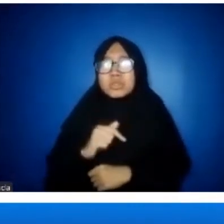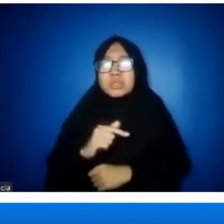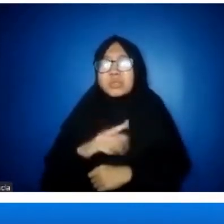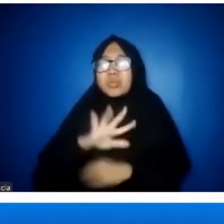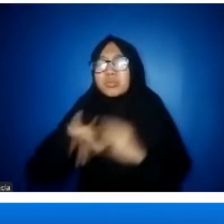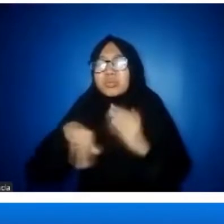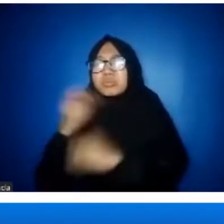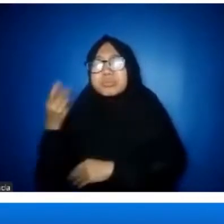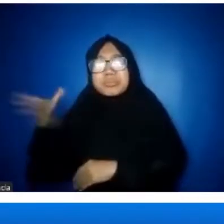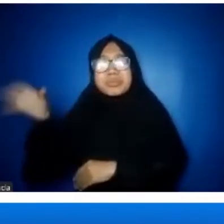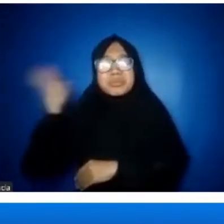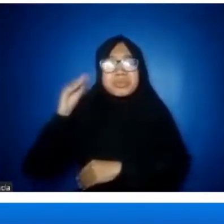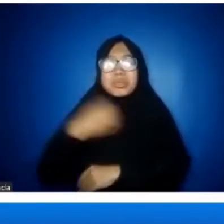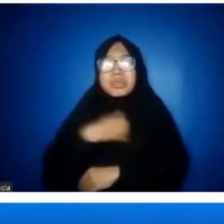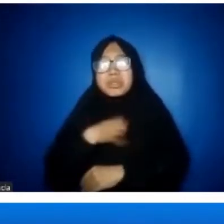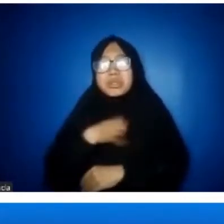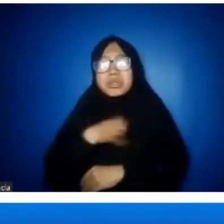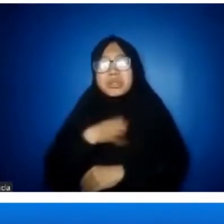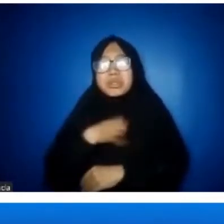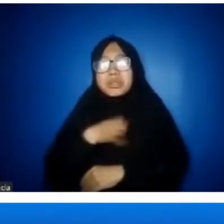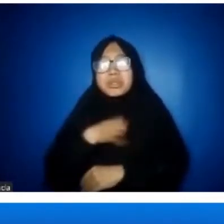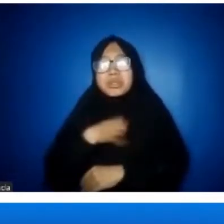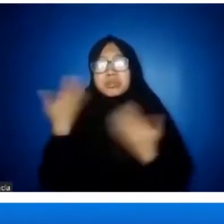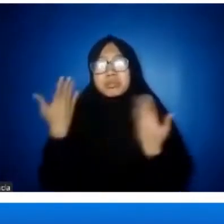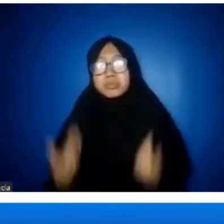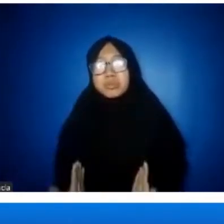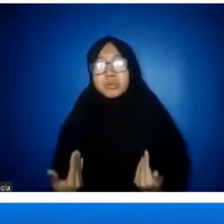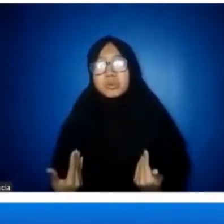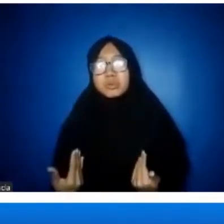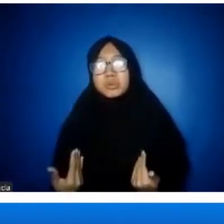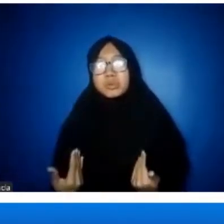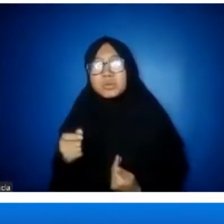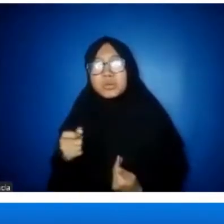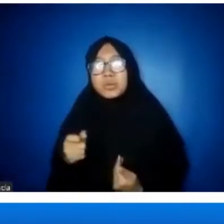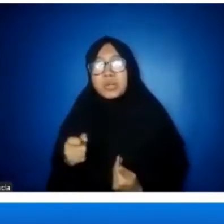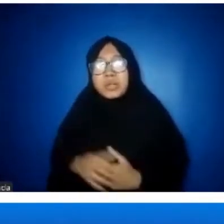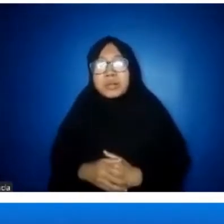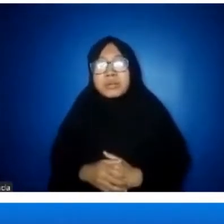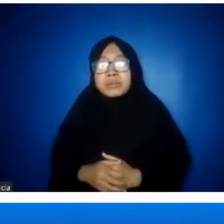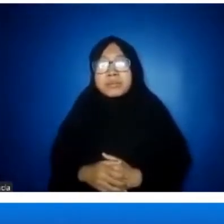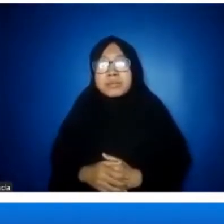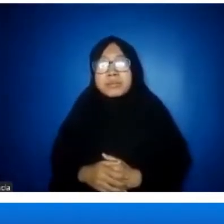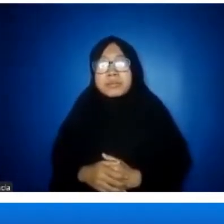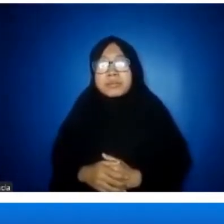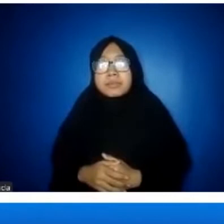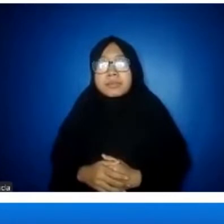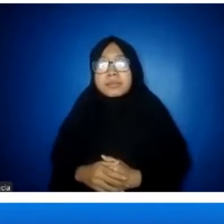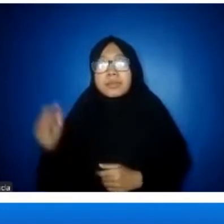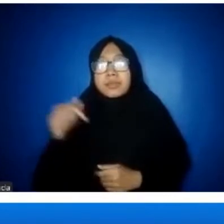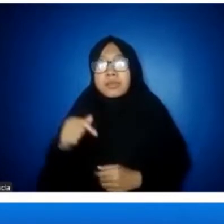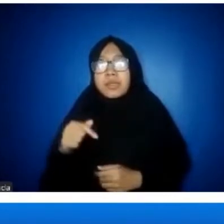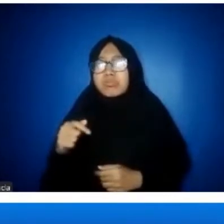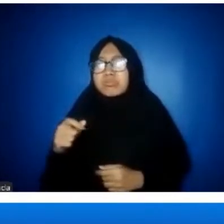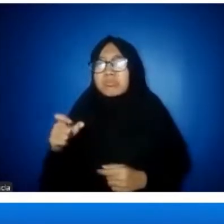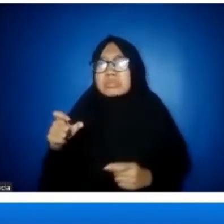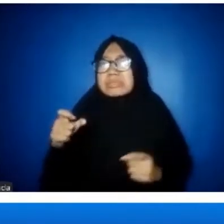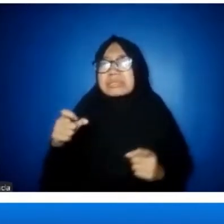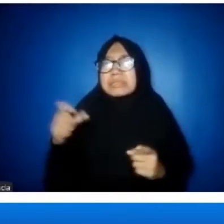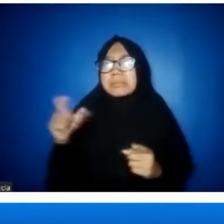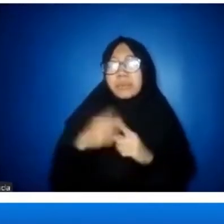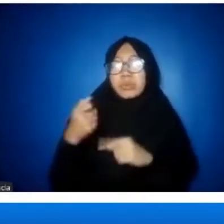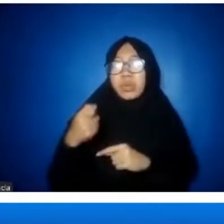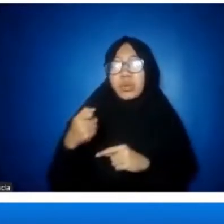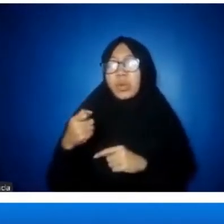how human rights have been trampled by the conduct of persecutions, terror, and the criminalization of